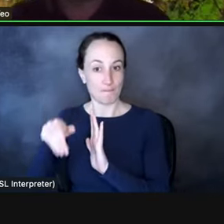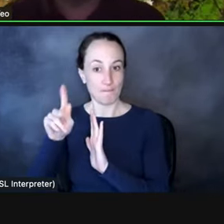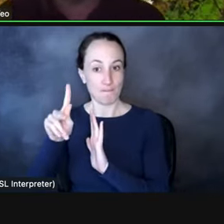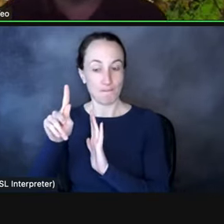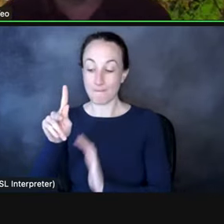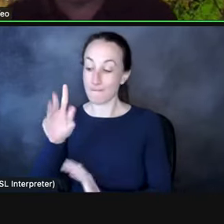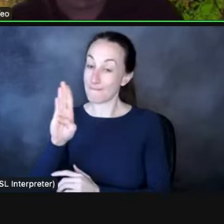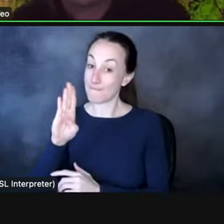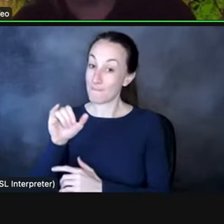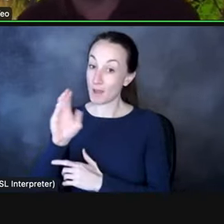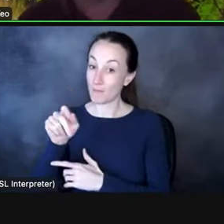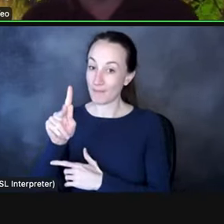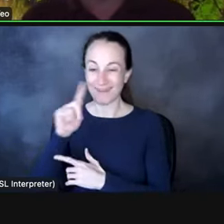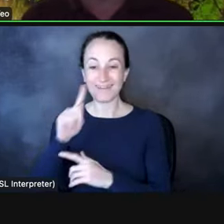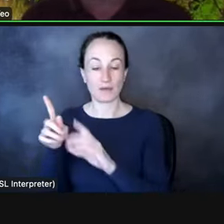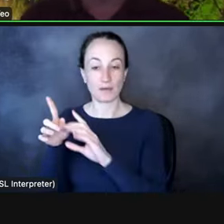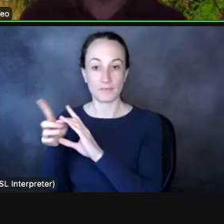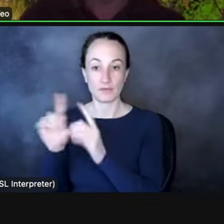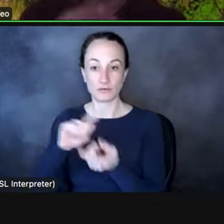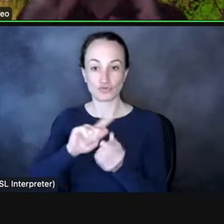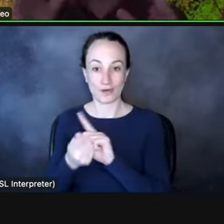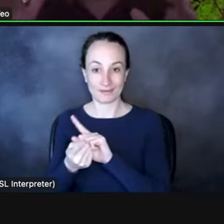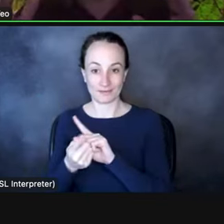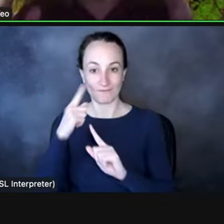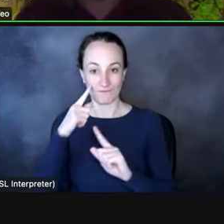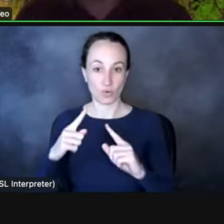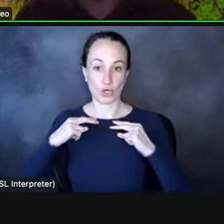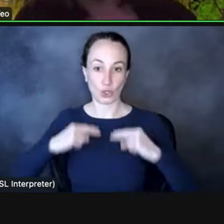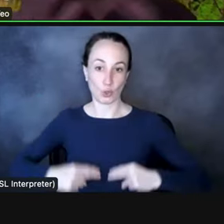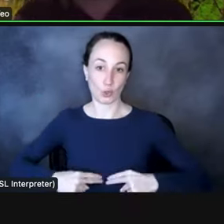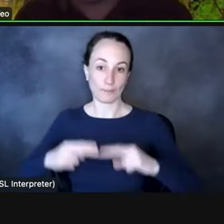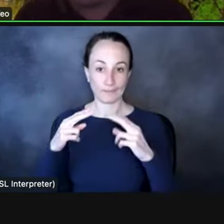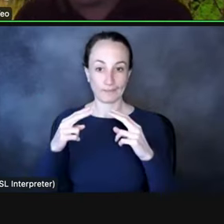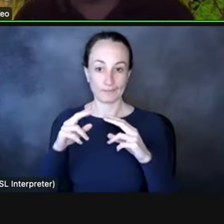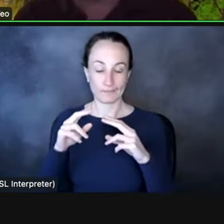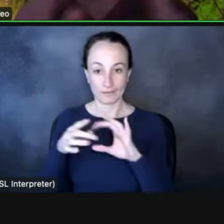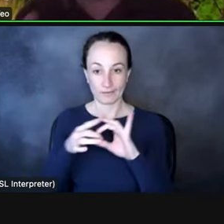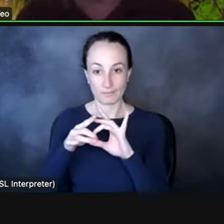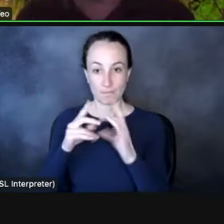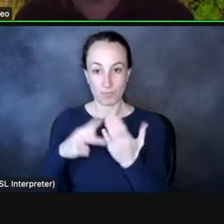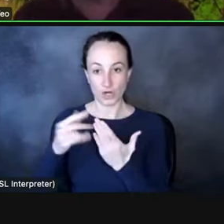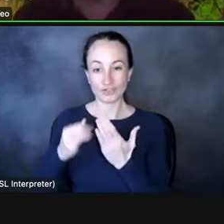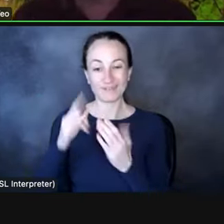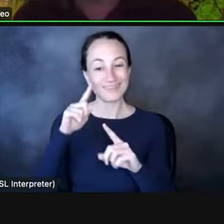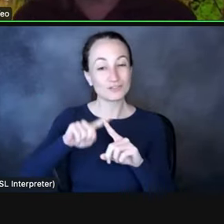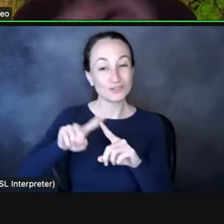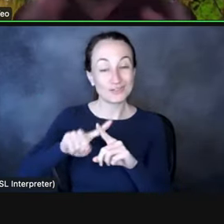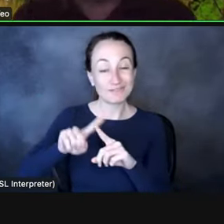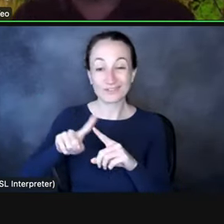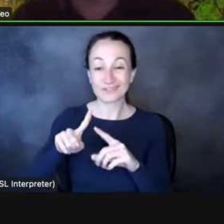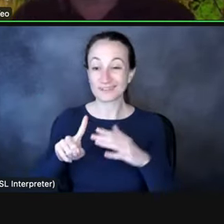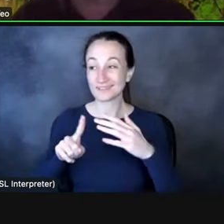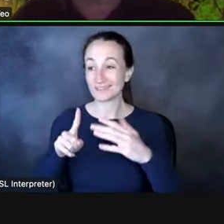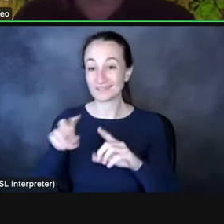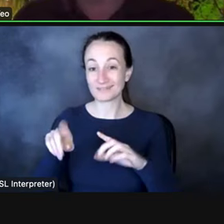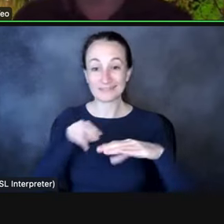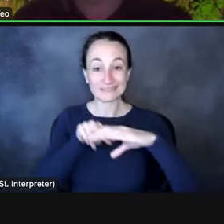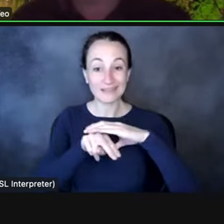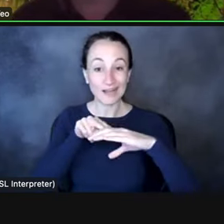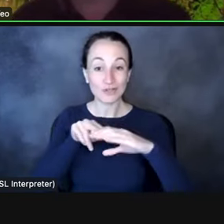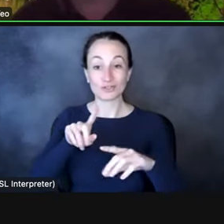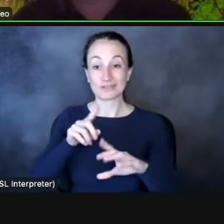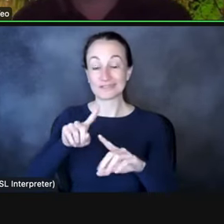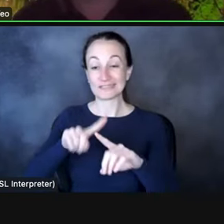to the Human Connectome Project, even though these are different scanners, different pre-processing, and different age groups.